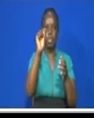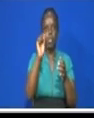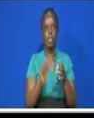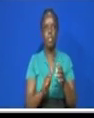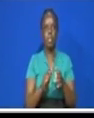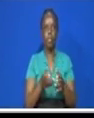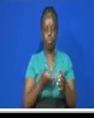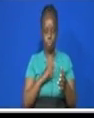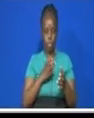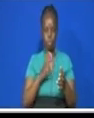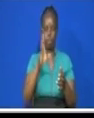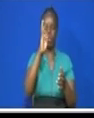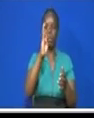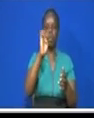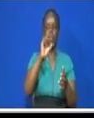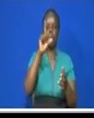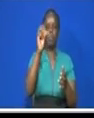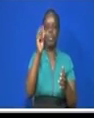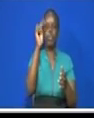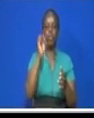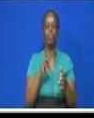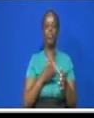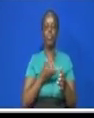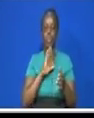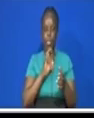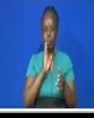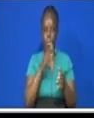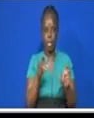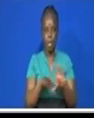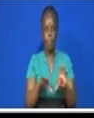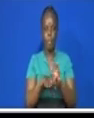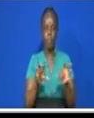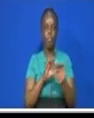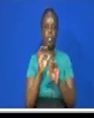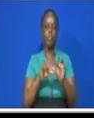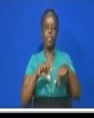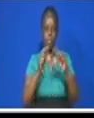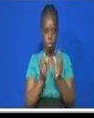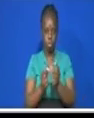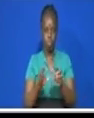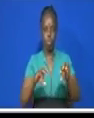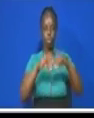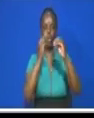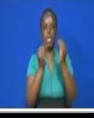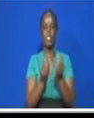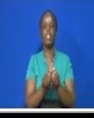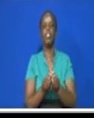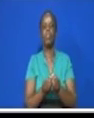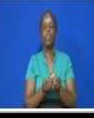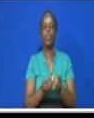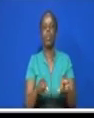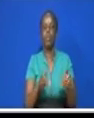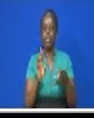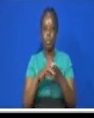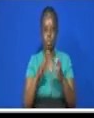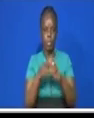to belong simply means to be a member of a particular group or organization. So we are going to